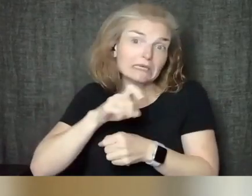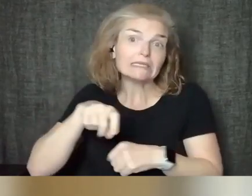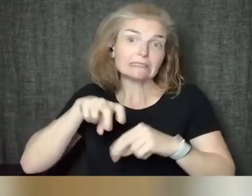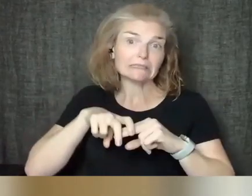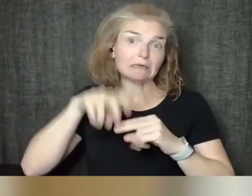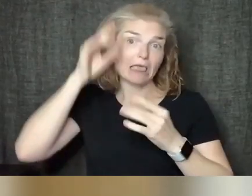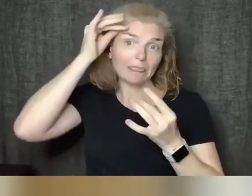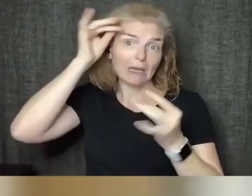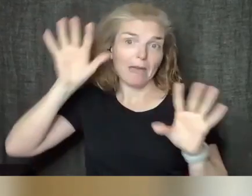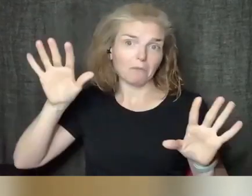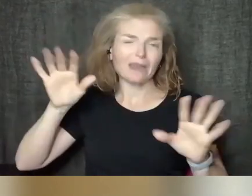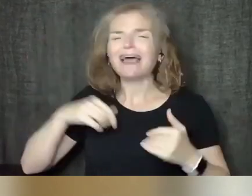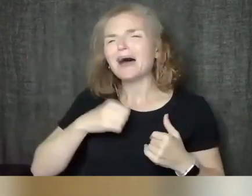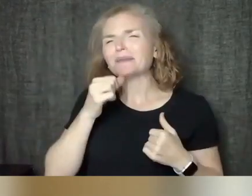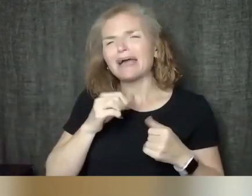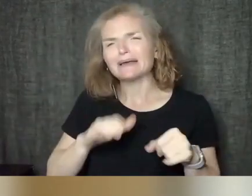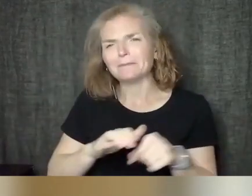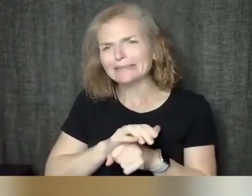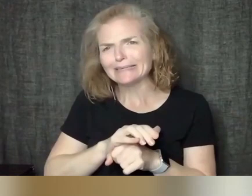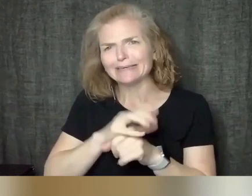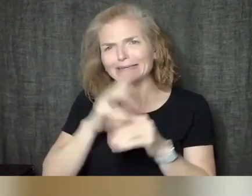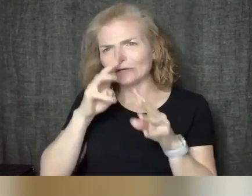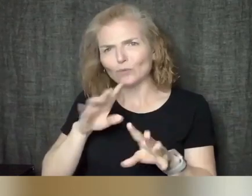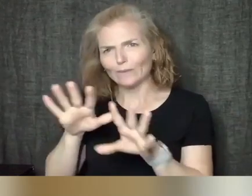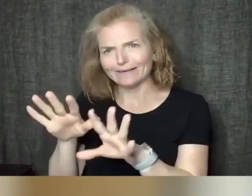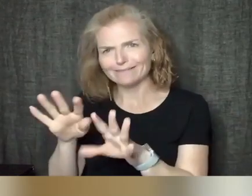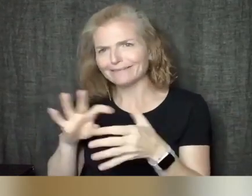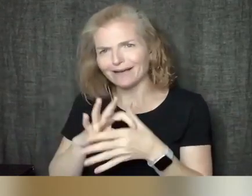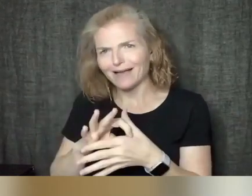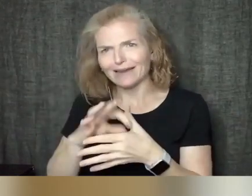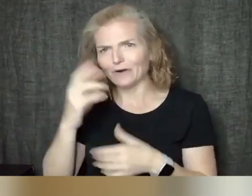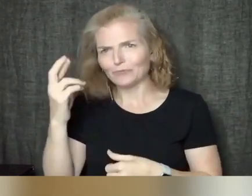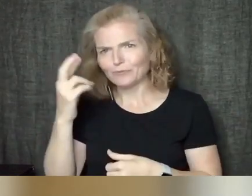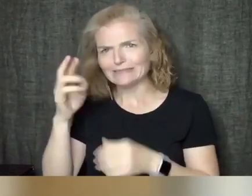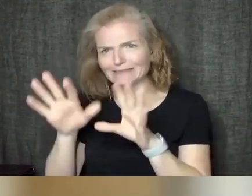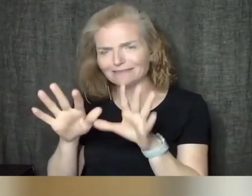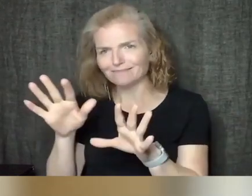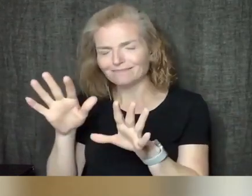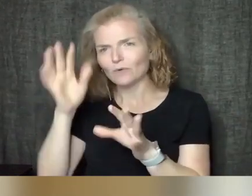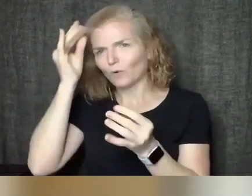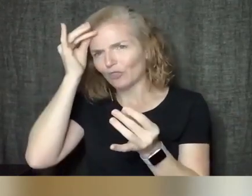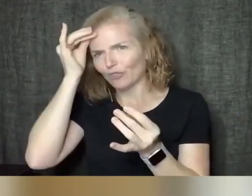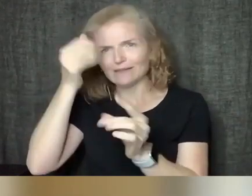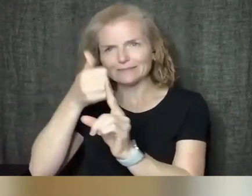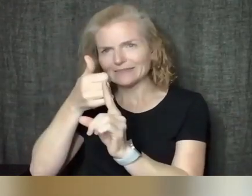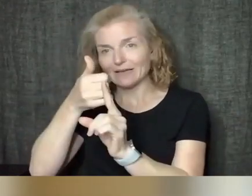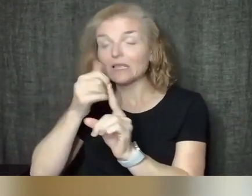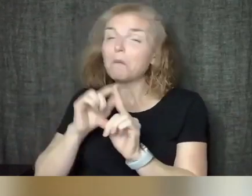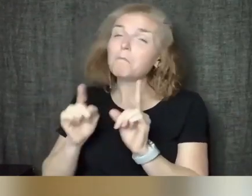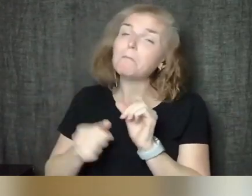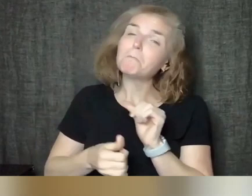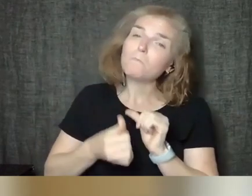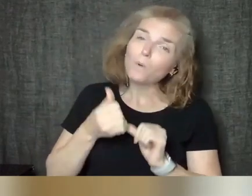I'm not completely dismissing the content of the mind, but for the most part,